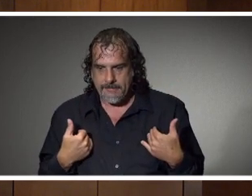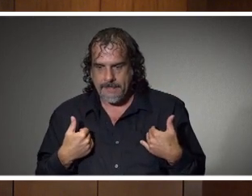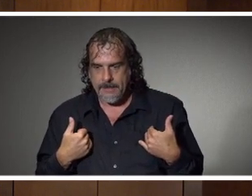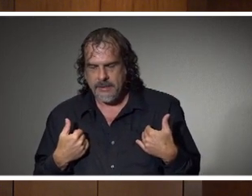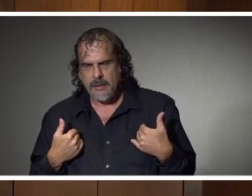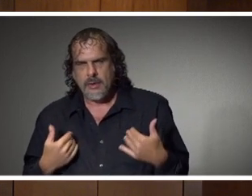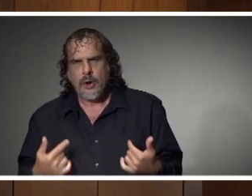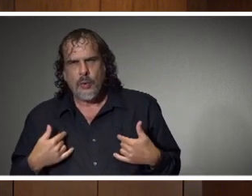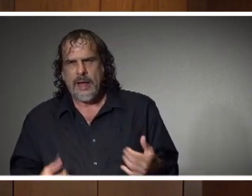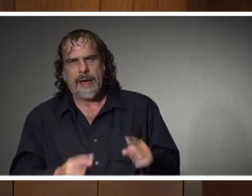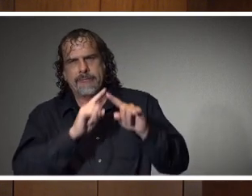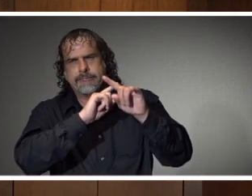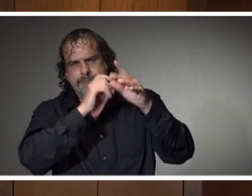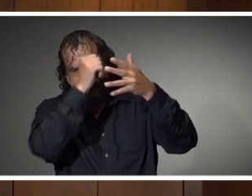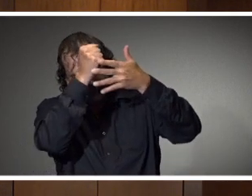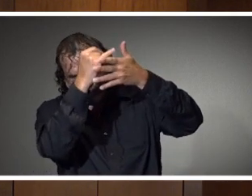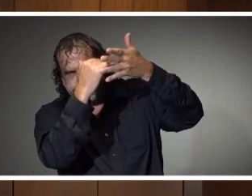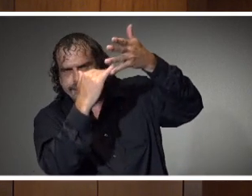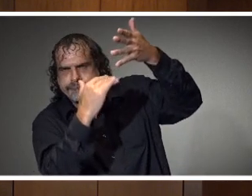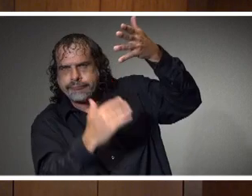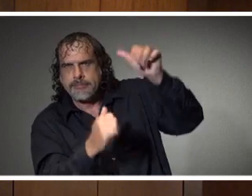multiple layers of plans. And so,